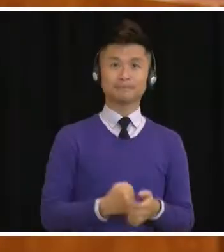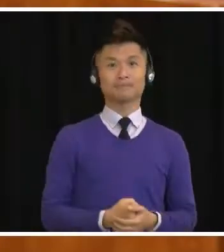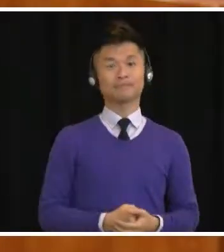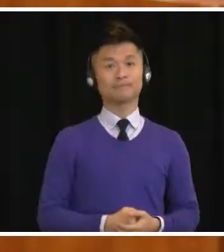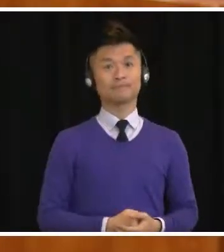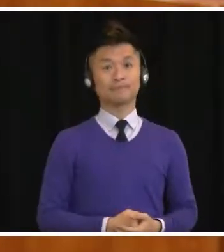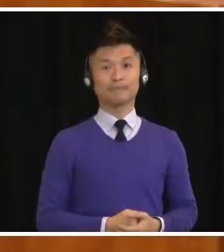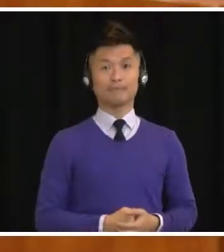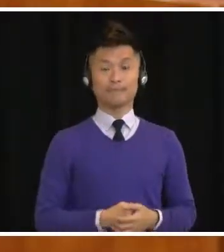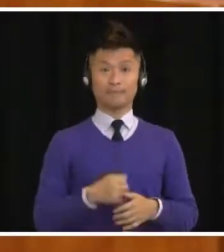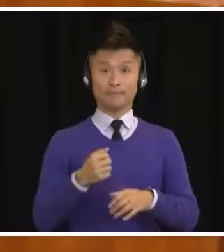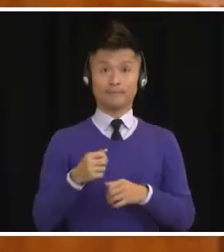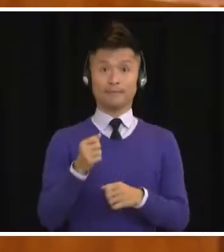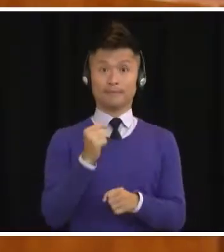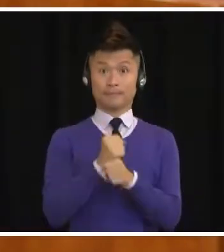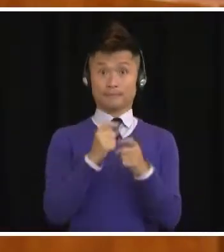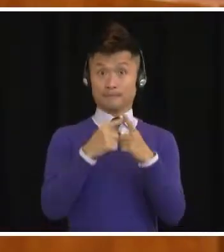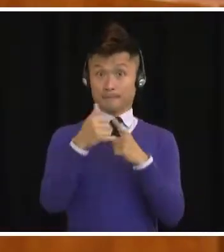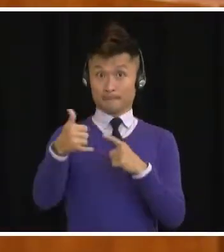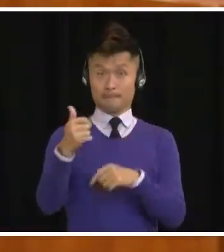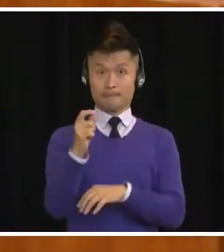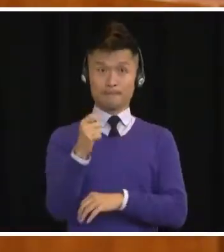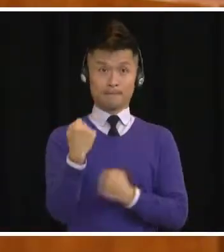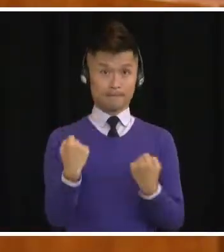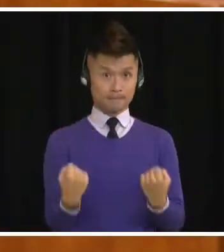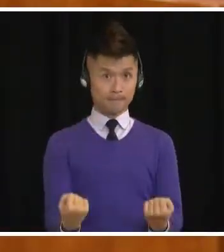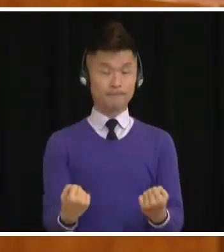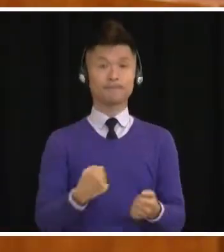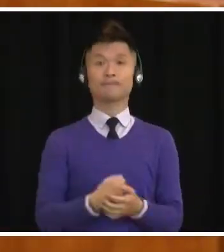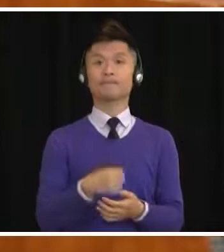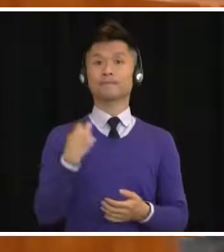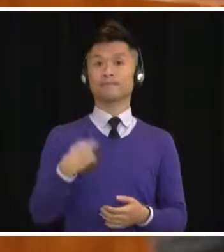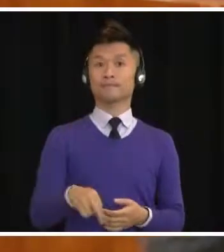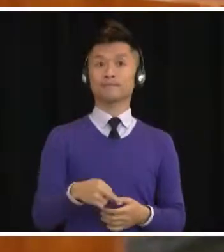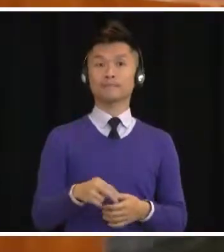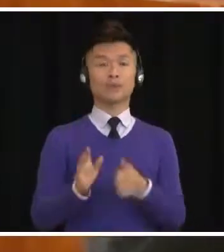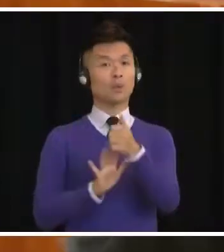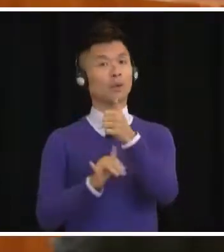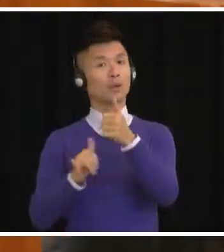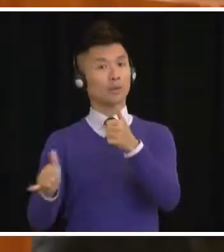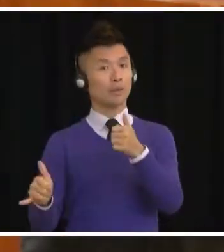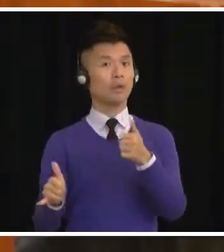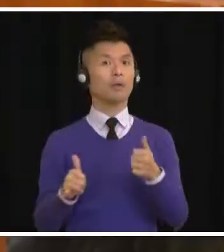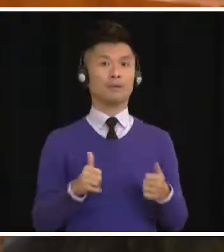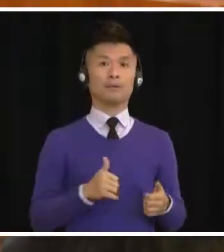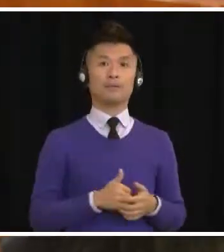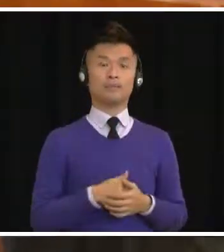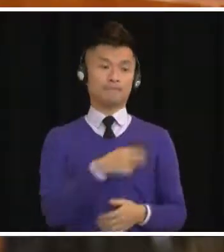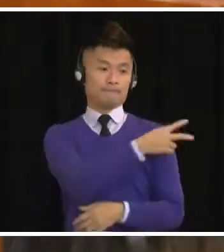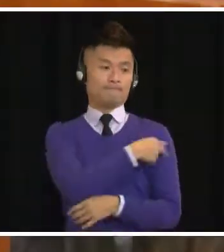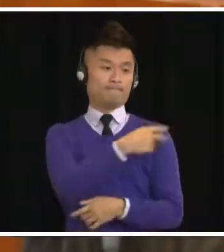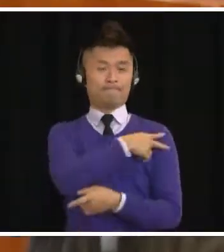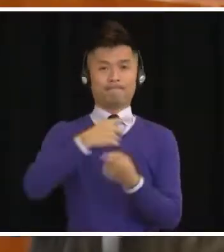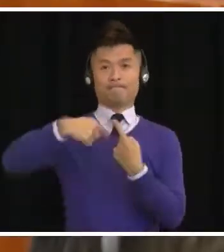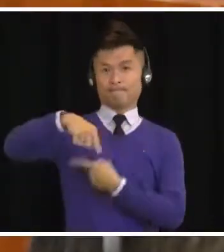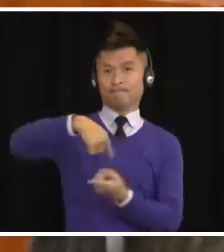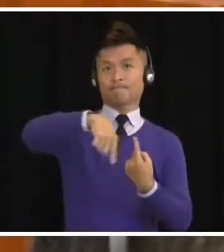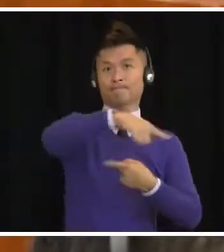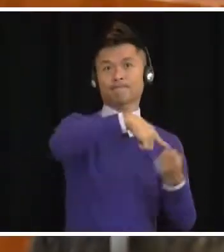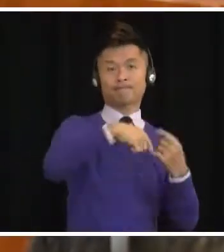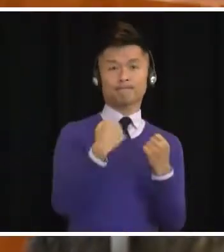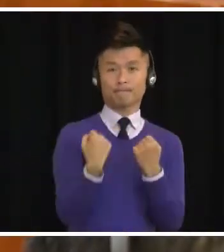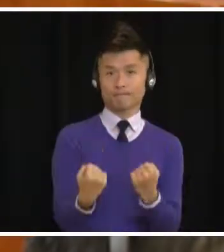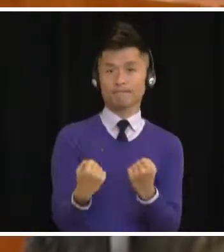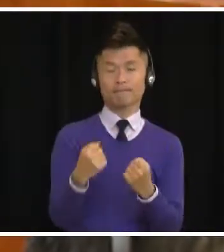INTAC, a particular center staffed with volunteers to receive complaints. We